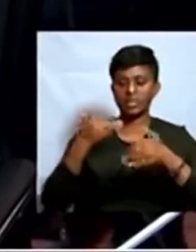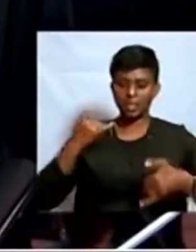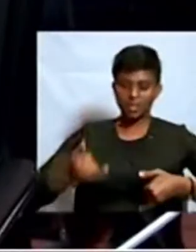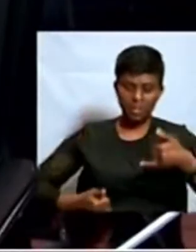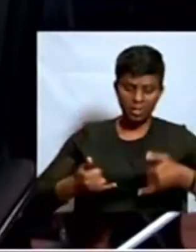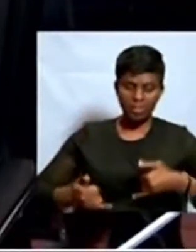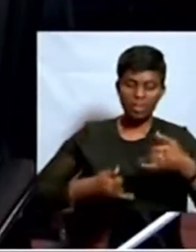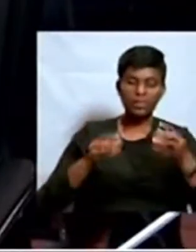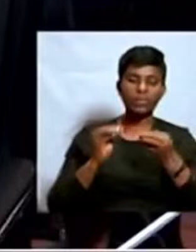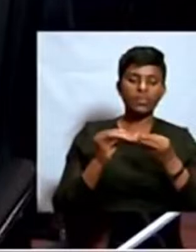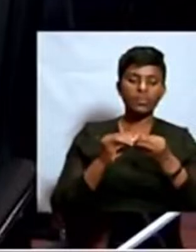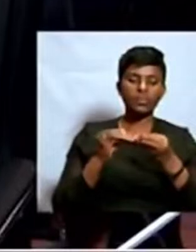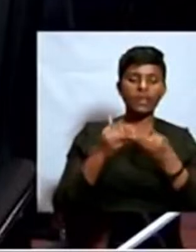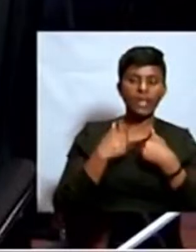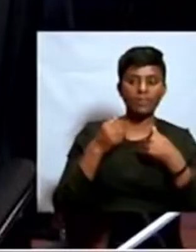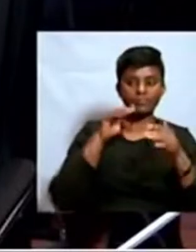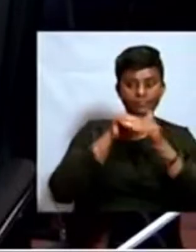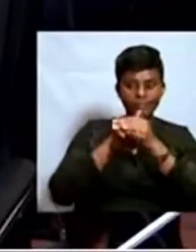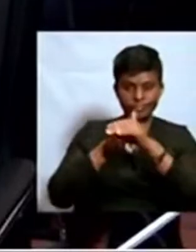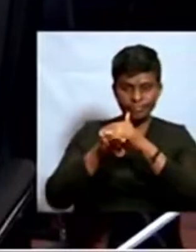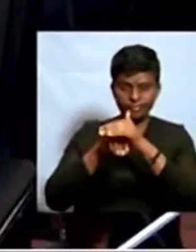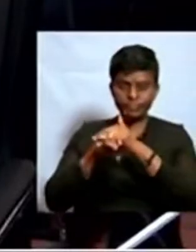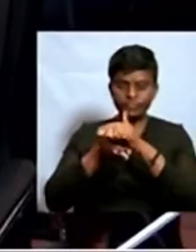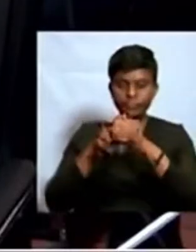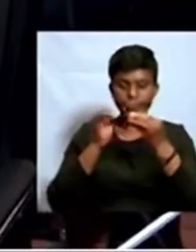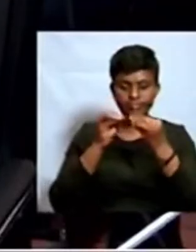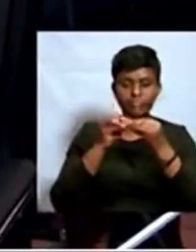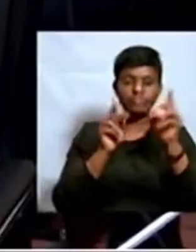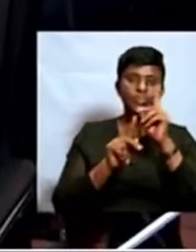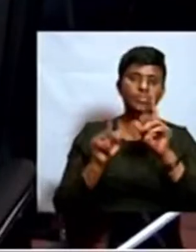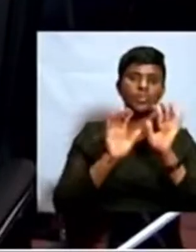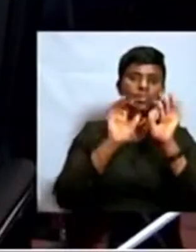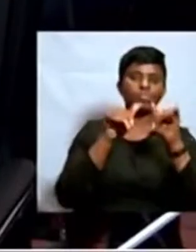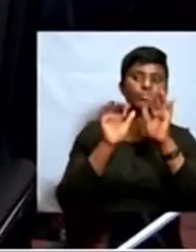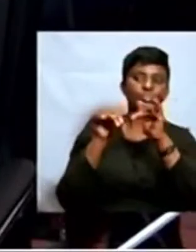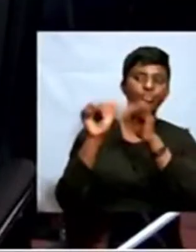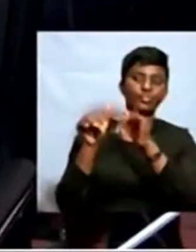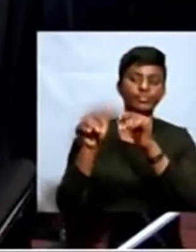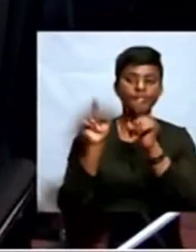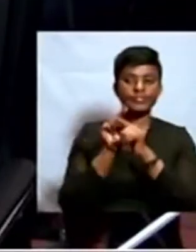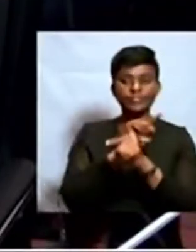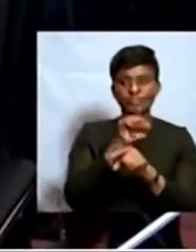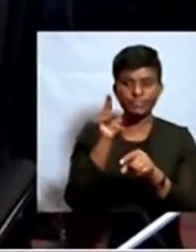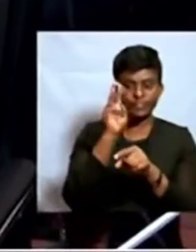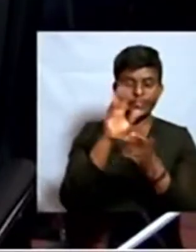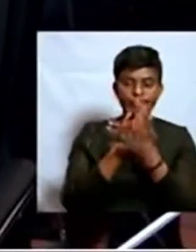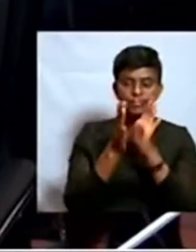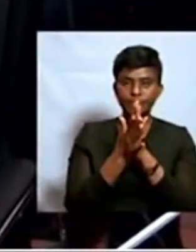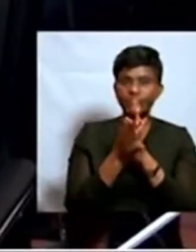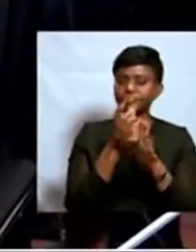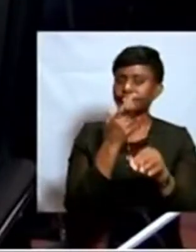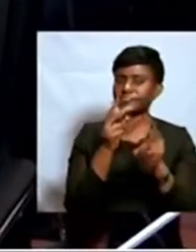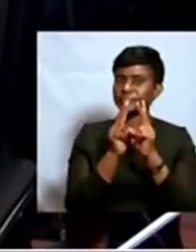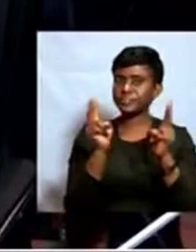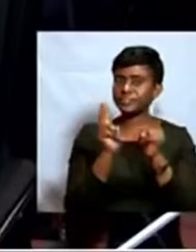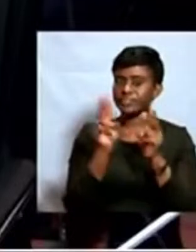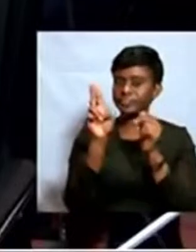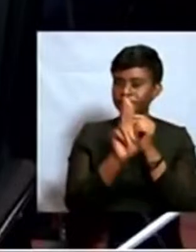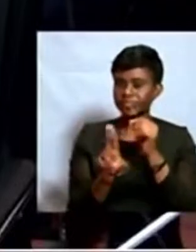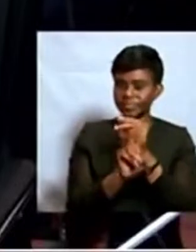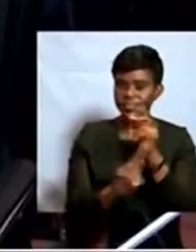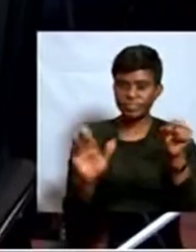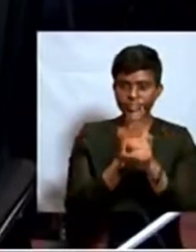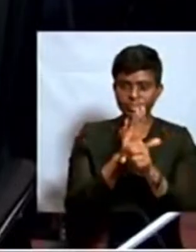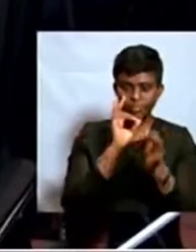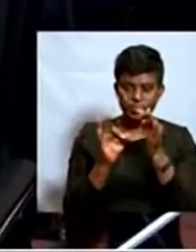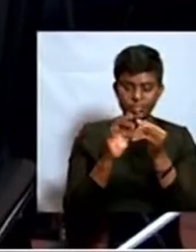unfettered access to the passengers, and that it would be very useful